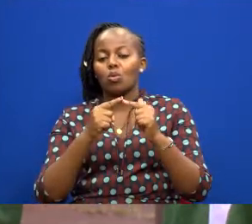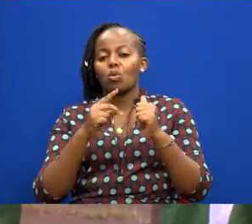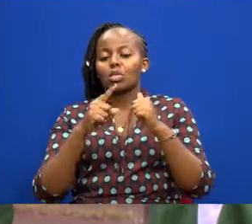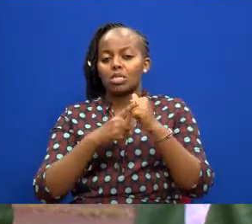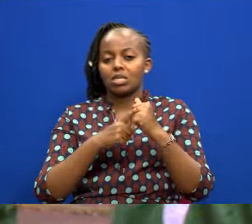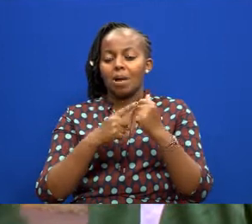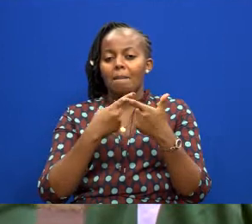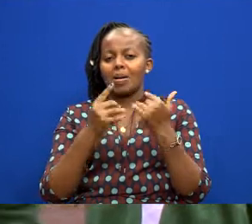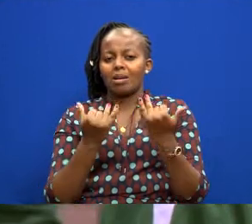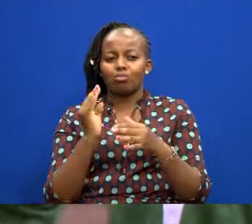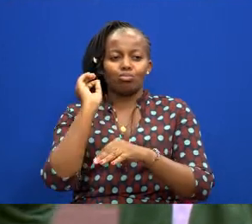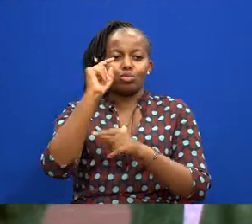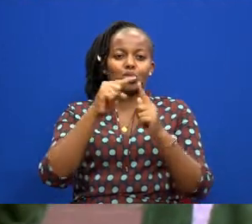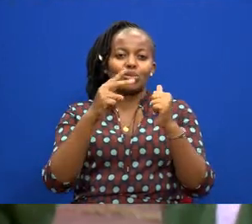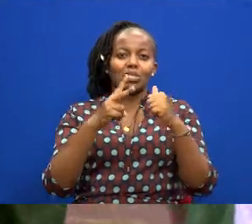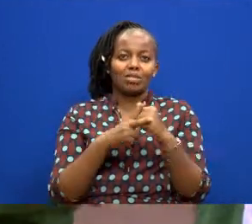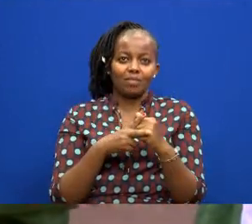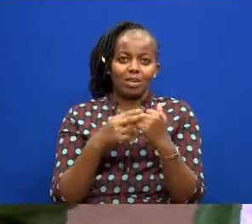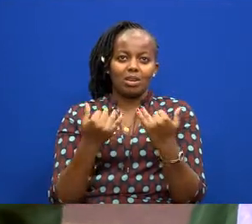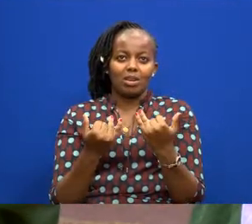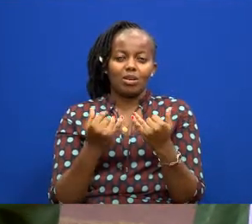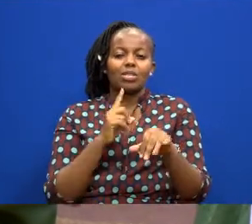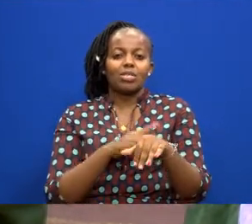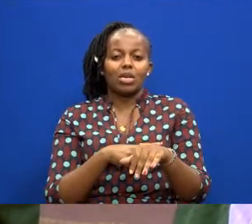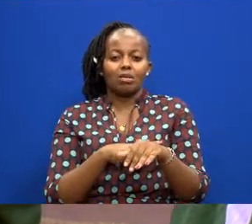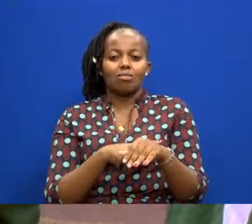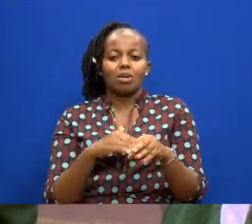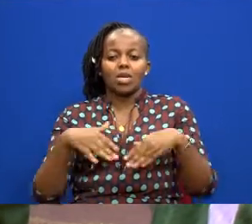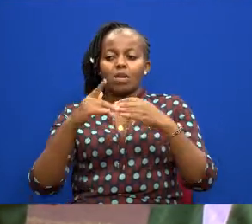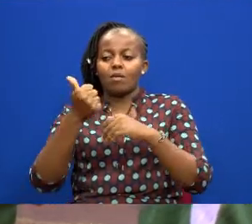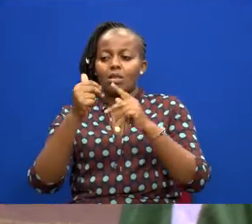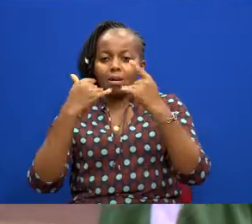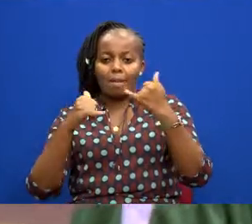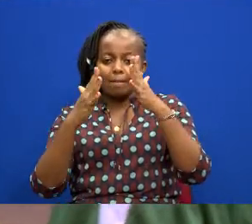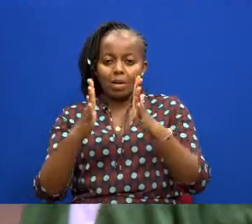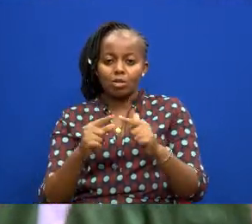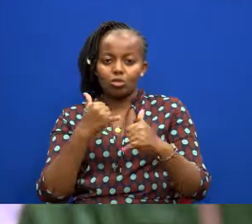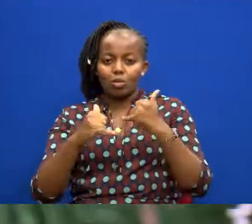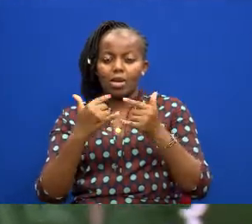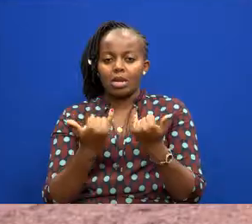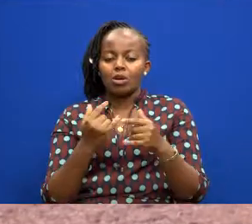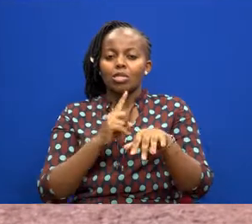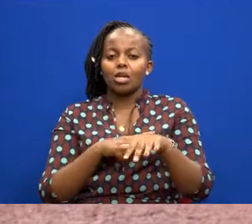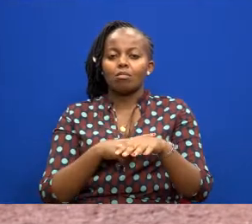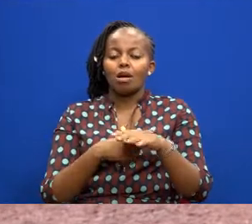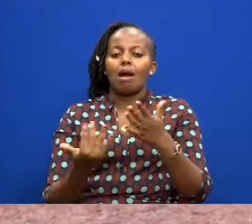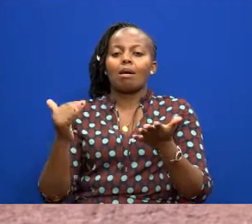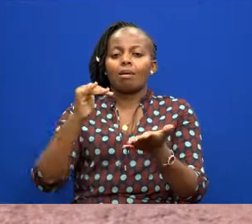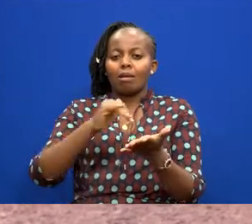6. So when she comes back, when it's her turn again, do you know what happens when it's your turn again? Where do you